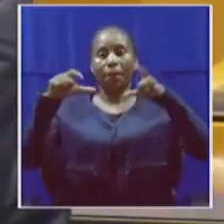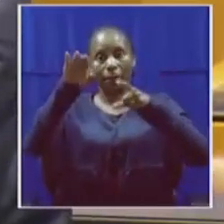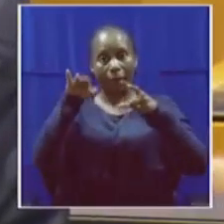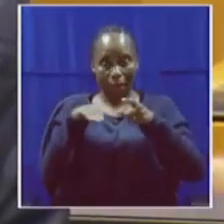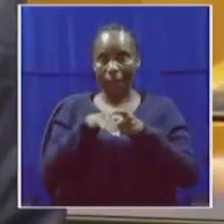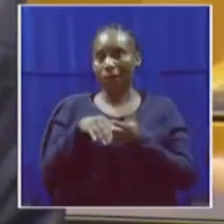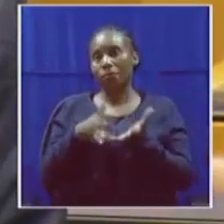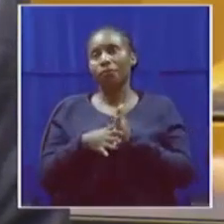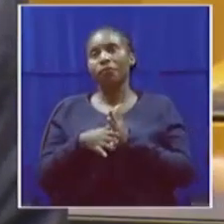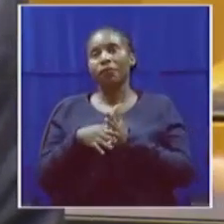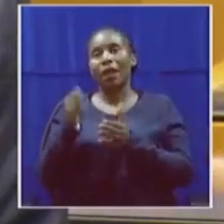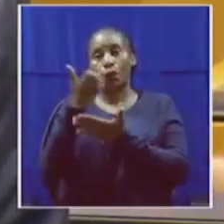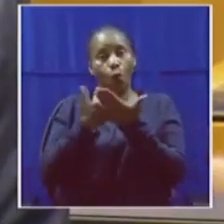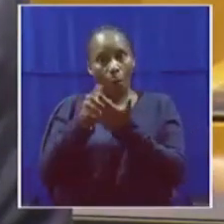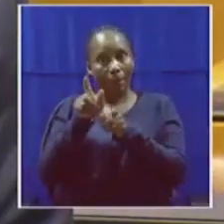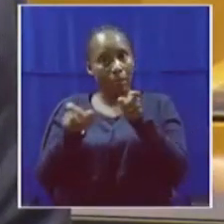farmers,